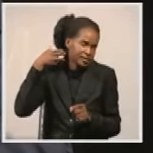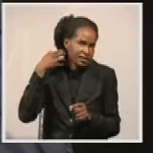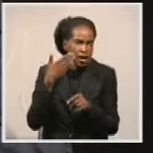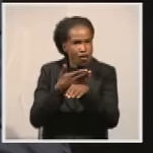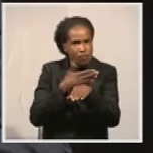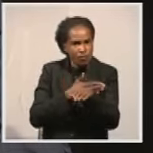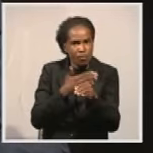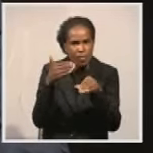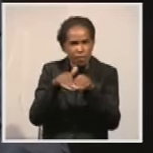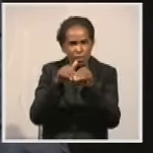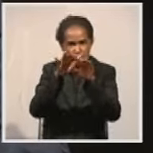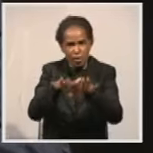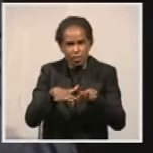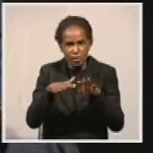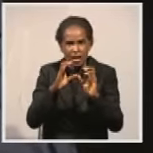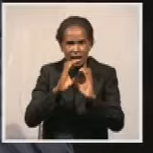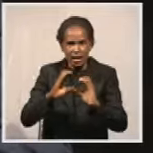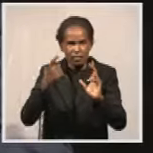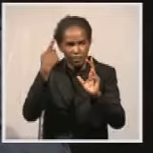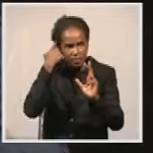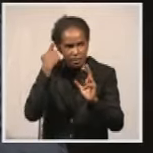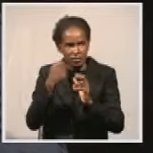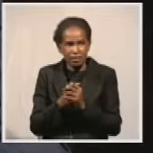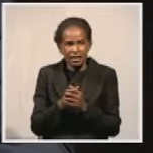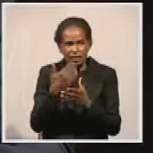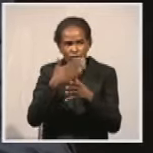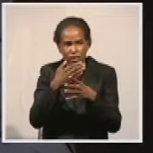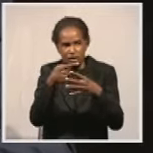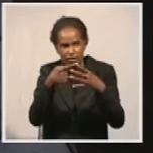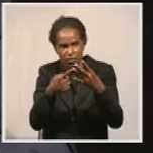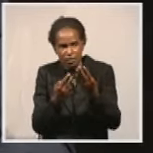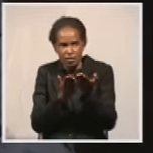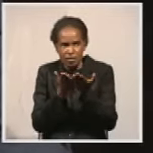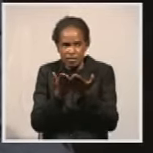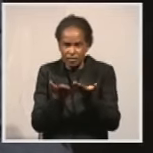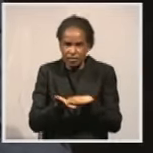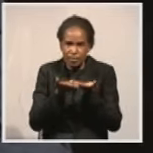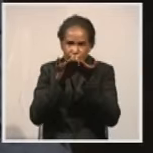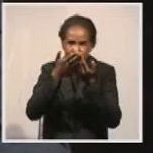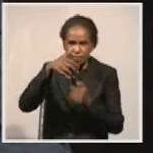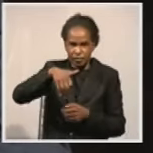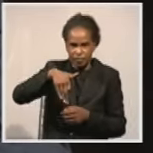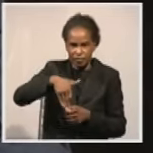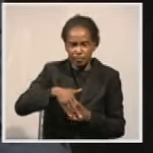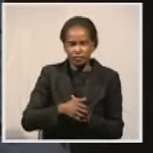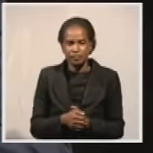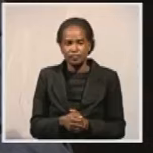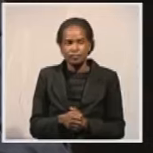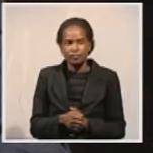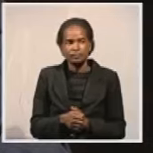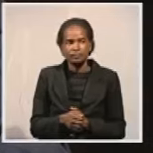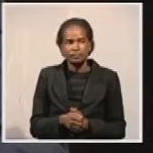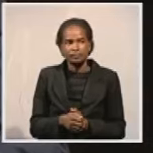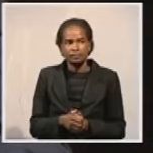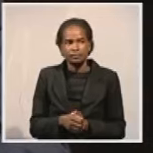former member of parliament, cabinet, and the list, of course, is endless in terms of the service that she has provided to the nation, the